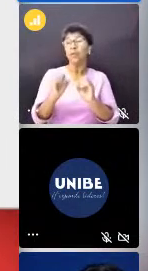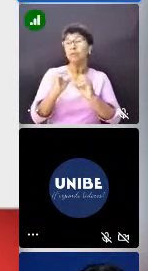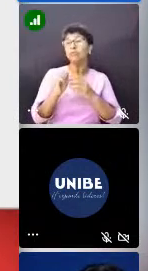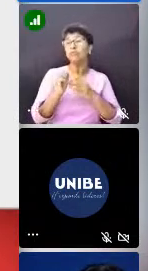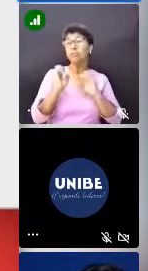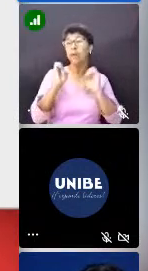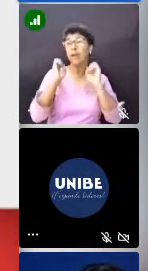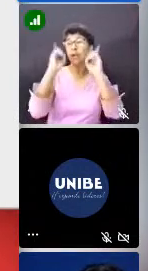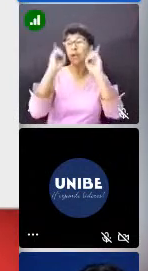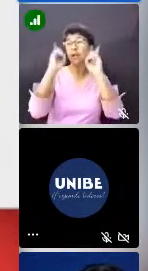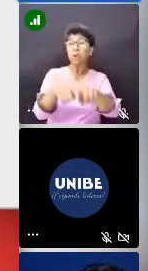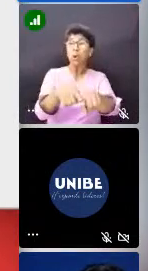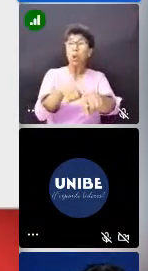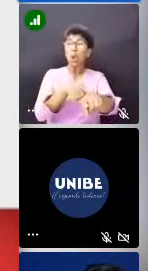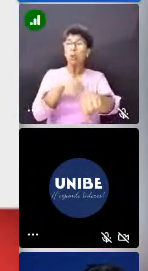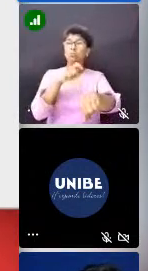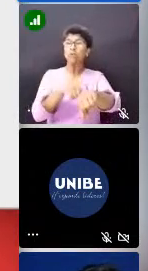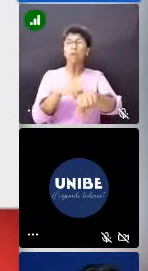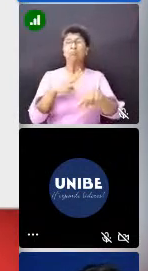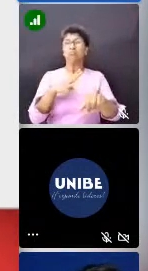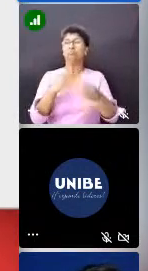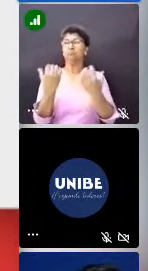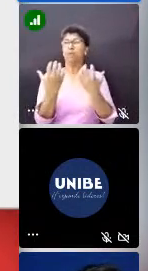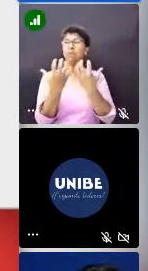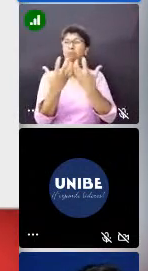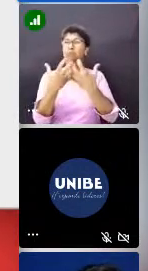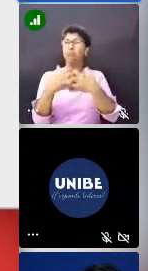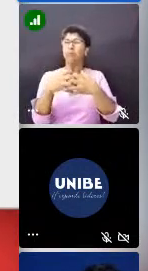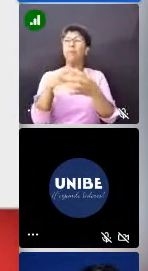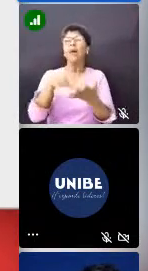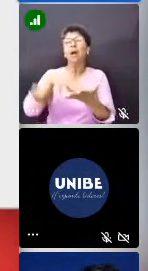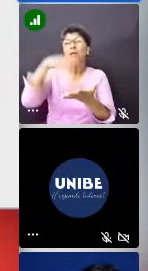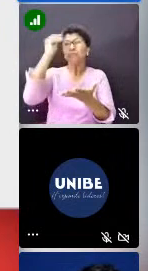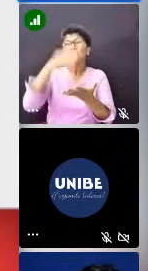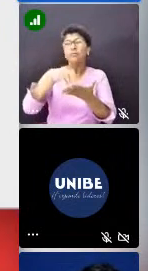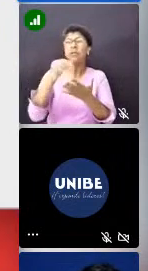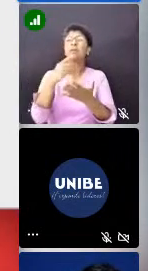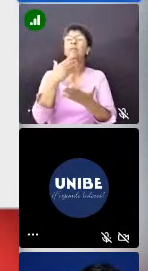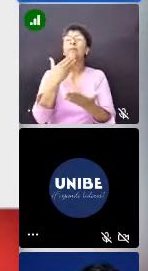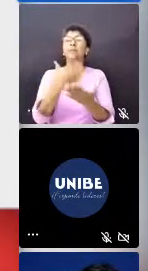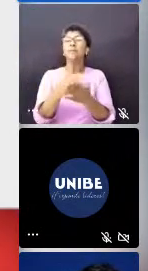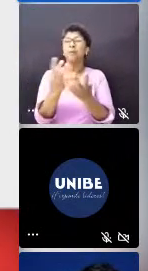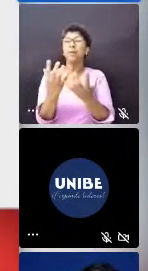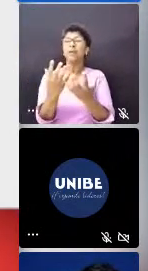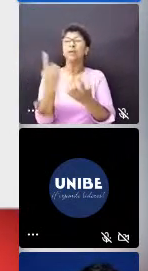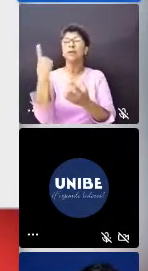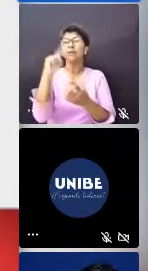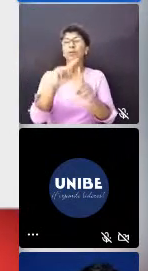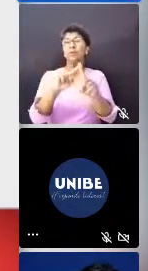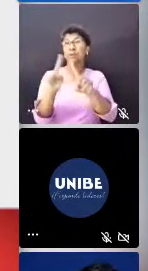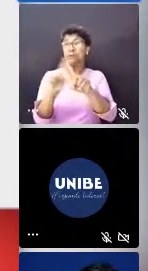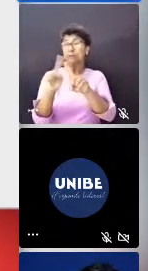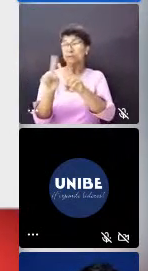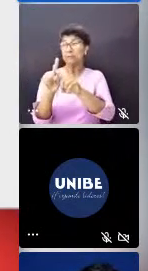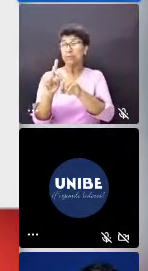to adjust assessment of knowledge and qualification in adapted forms and